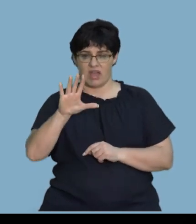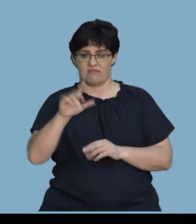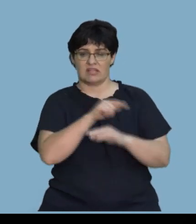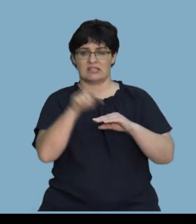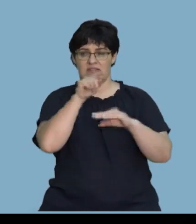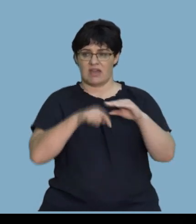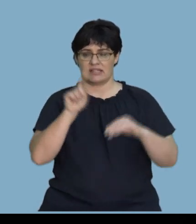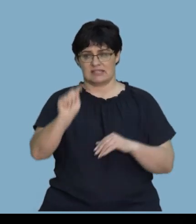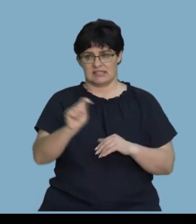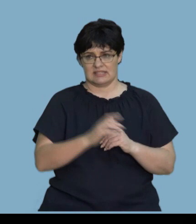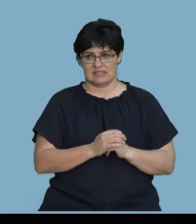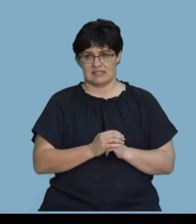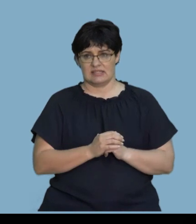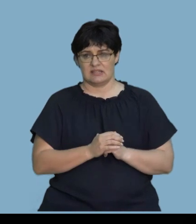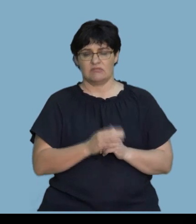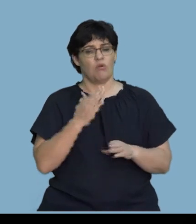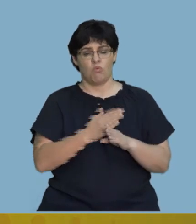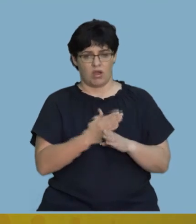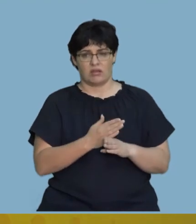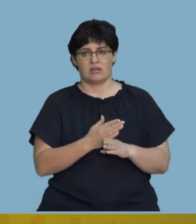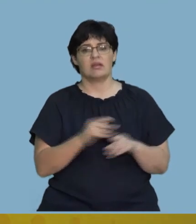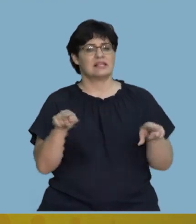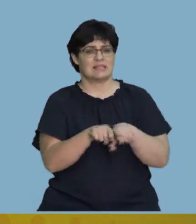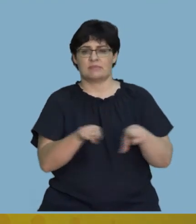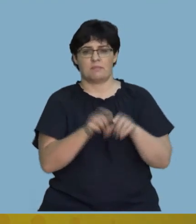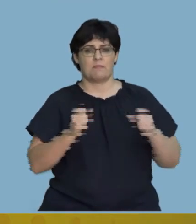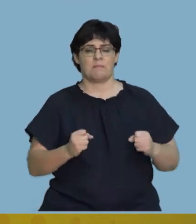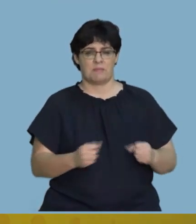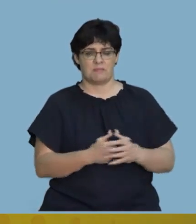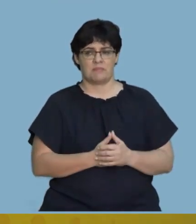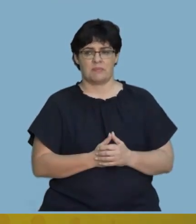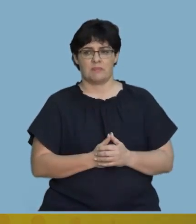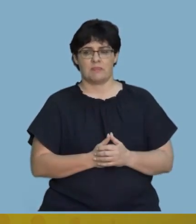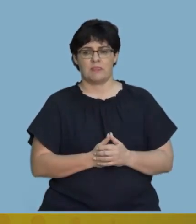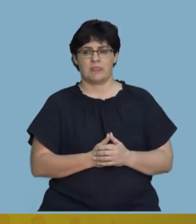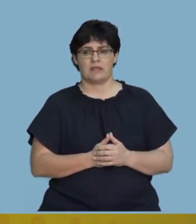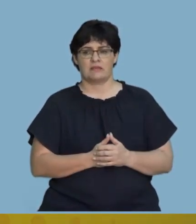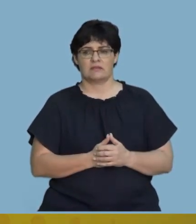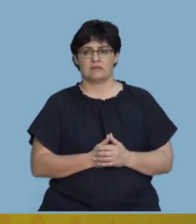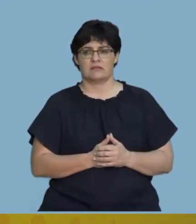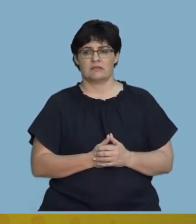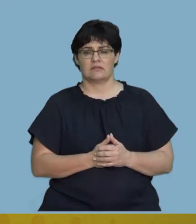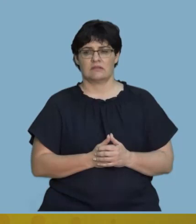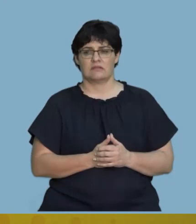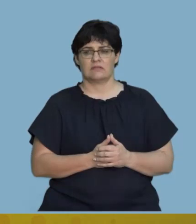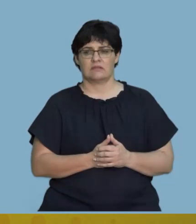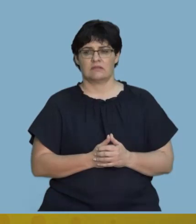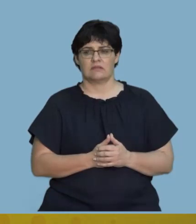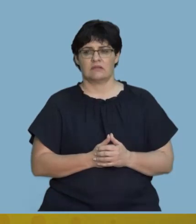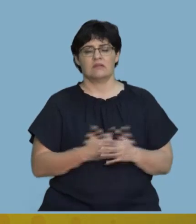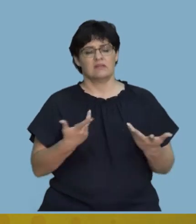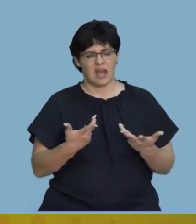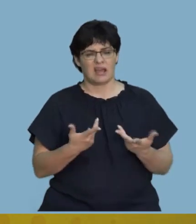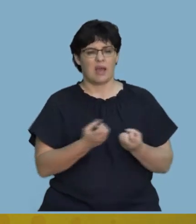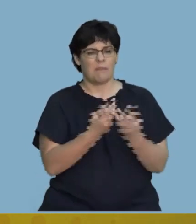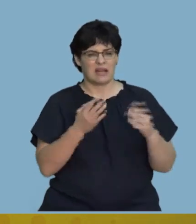will definitely work out to, you know, the same thing, right? Now, this is one of the, you know, multi-step type of a